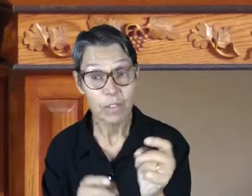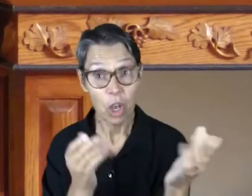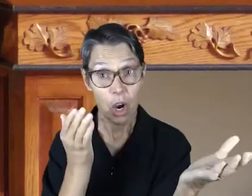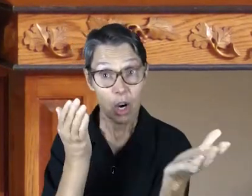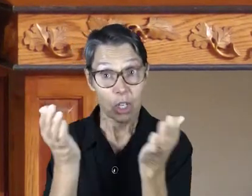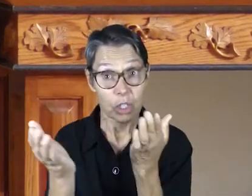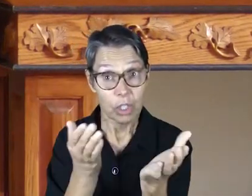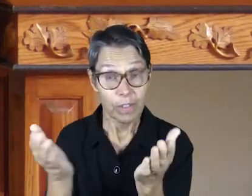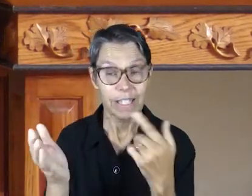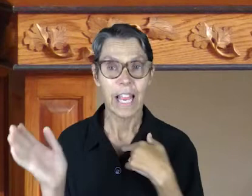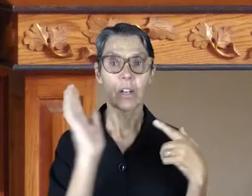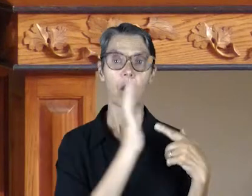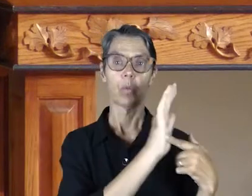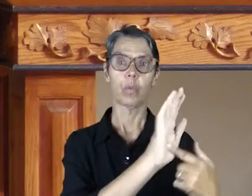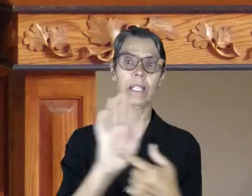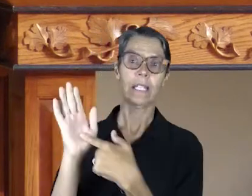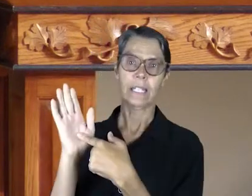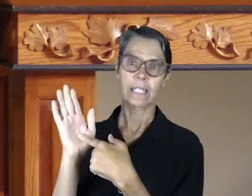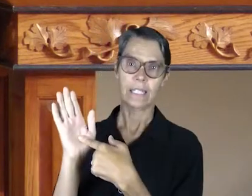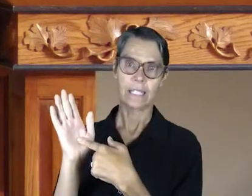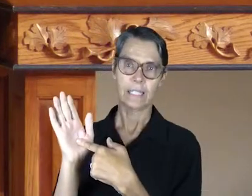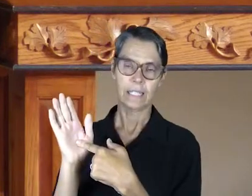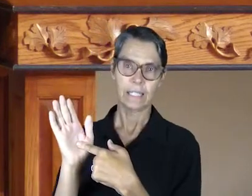our witness.